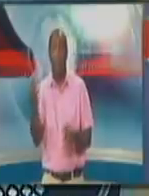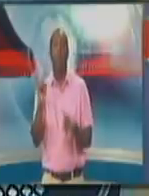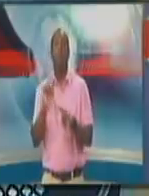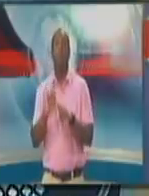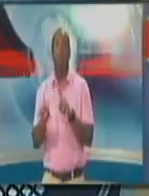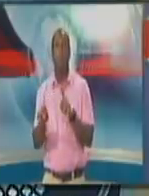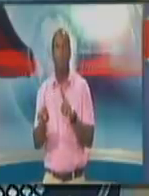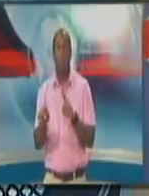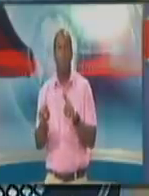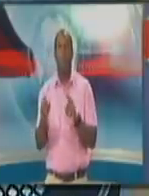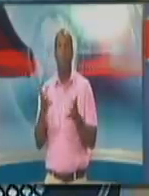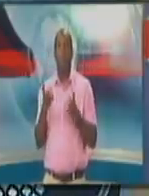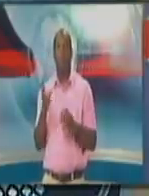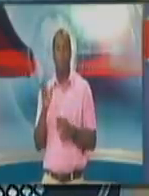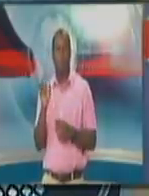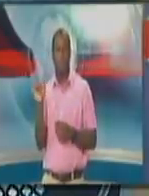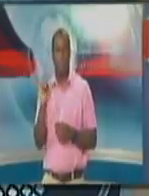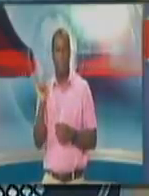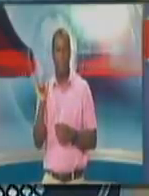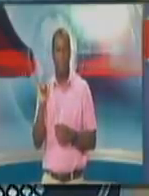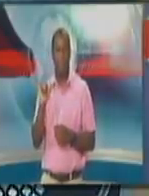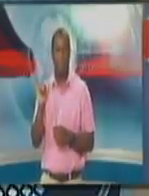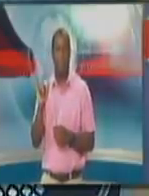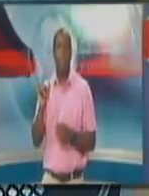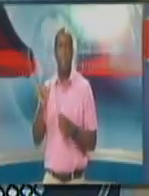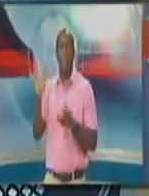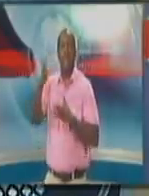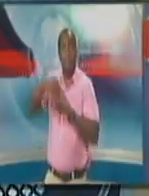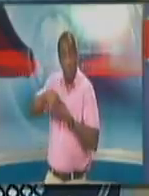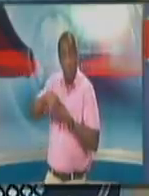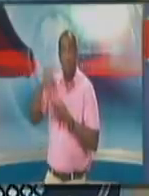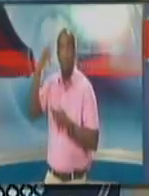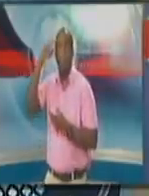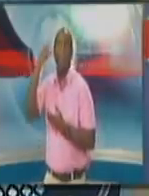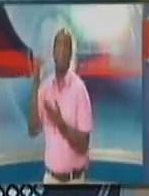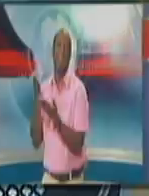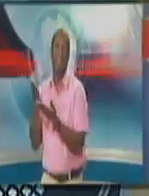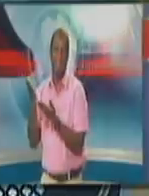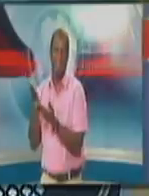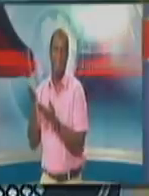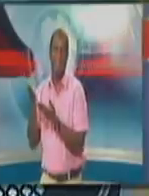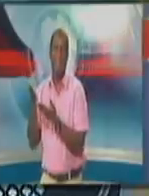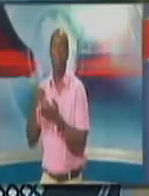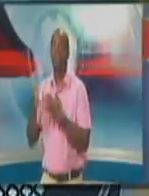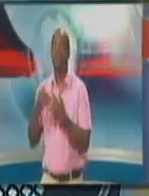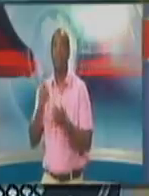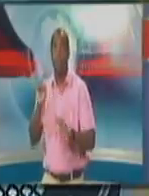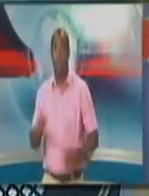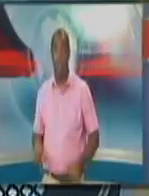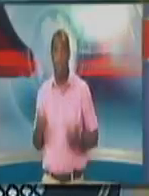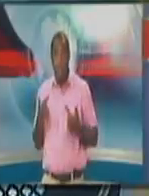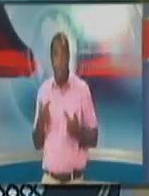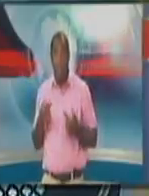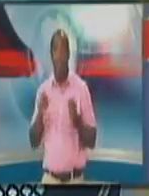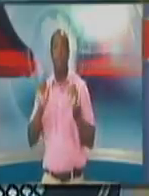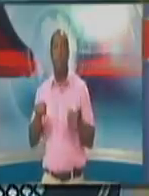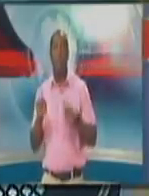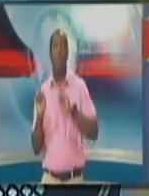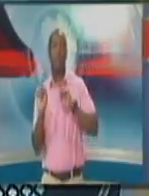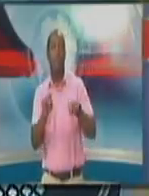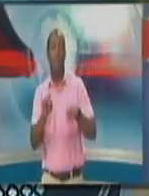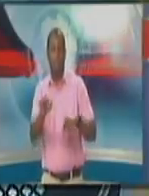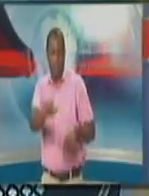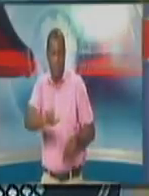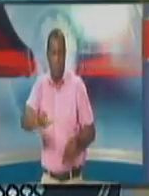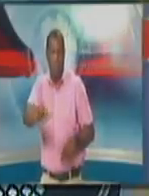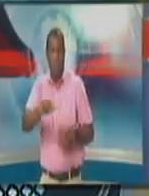that model rolled out throughout the entire country so that regardless of where you live, how remote your location, you